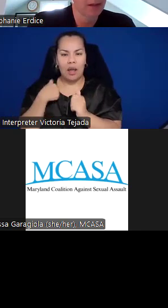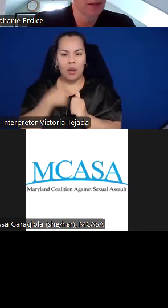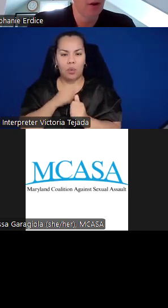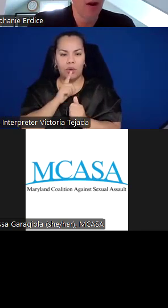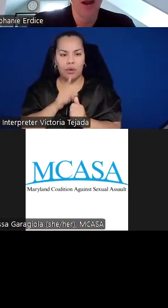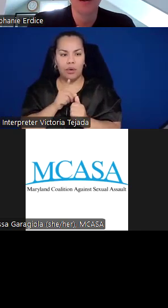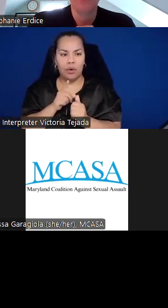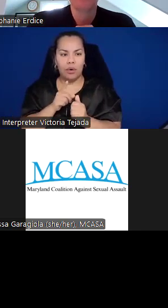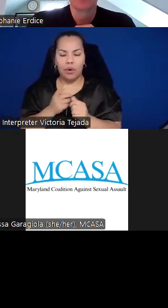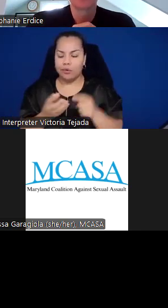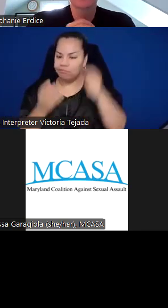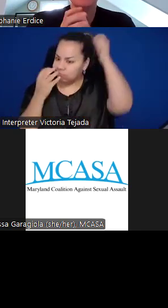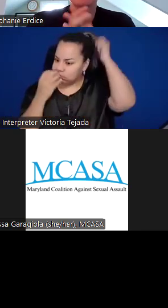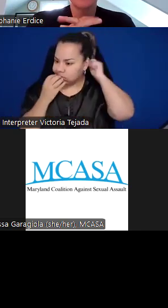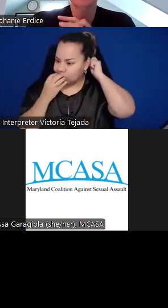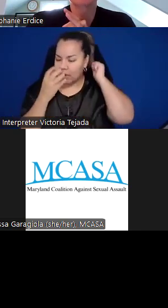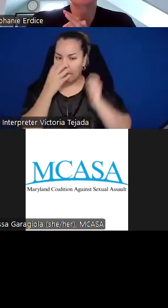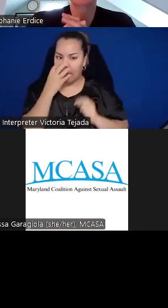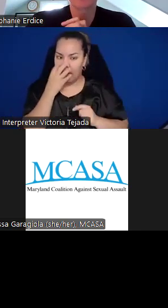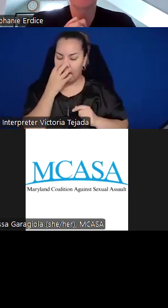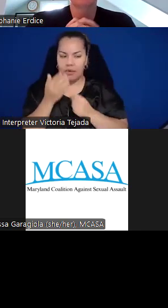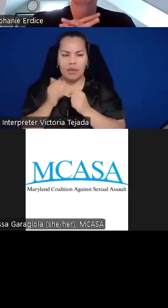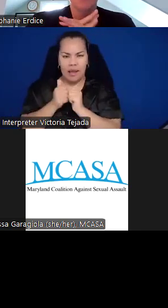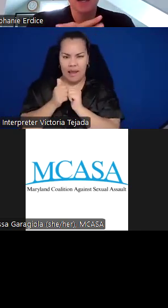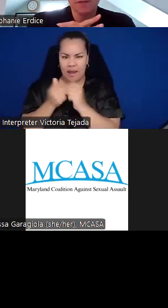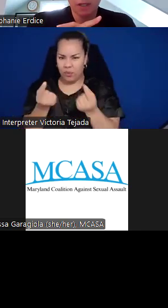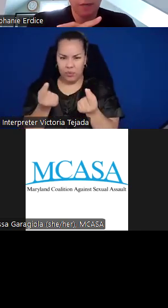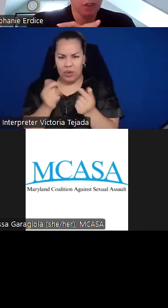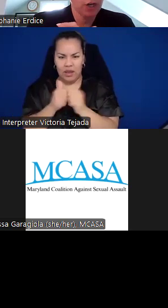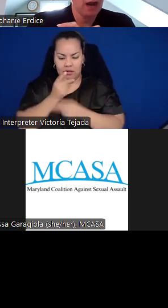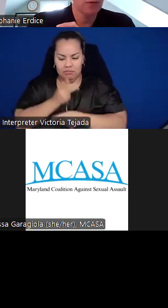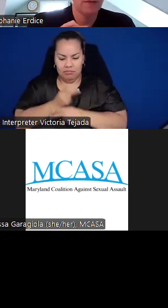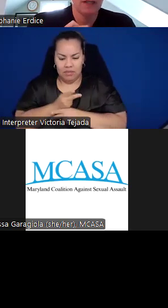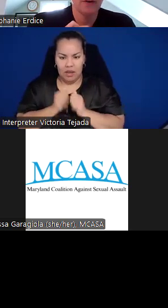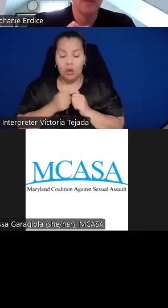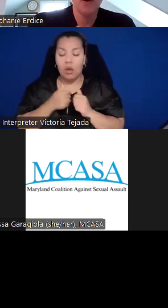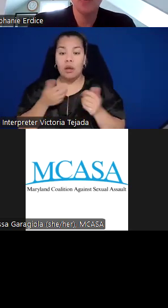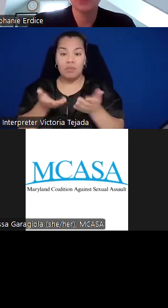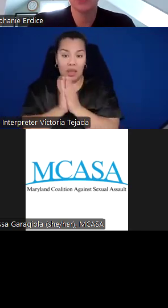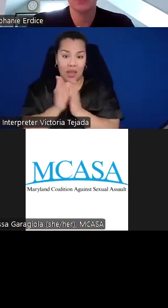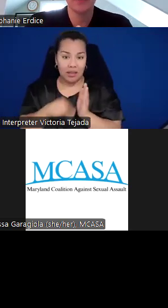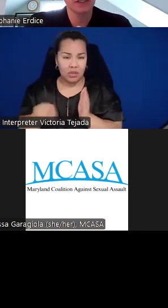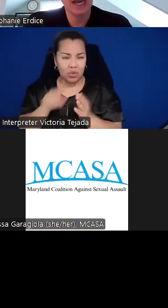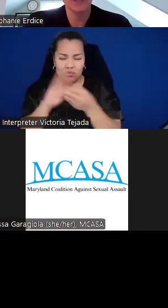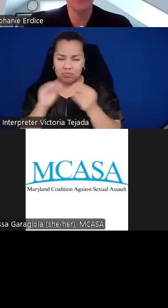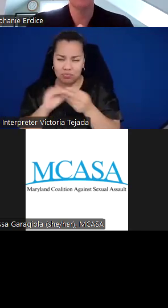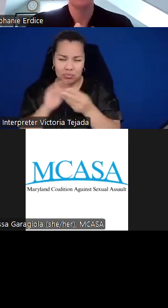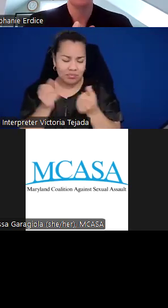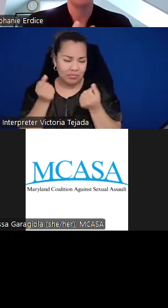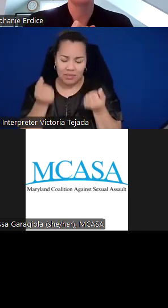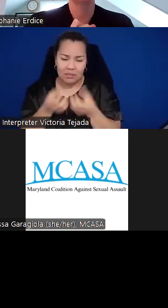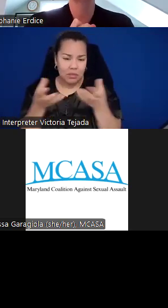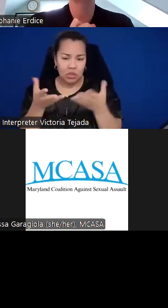those masks on. We're going to invite you to drop a lot of stuff in the chat. We have another poll question, another